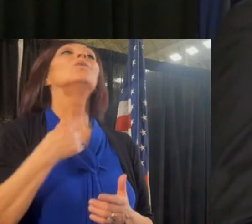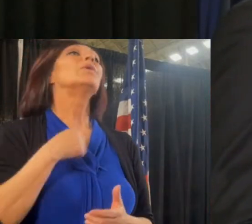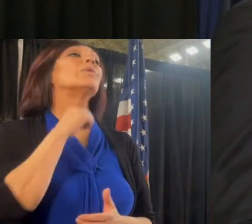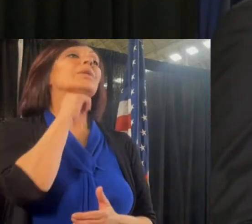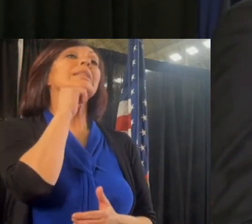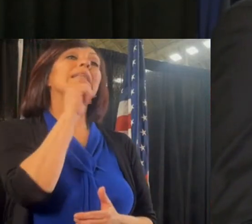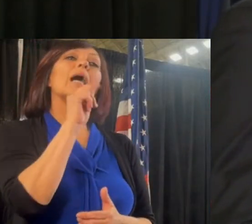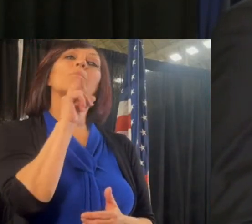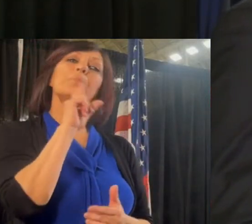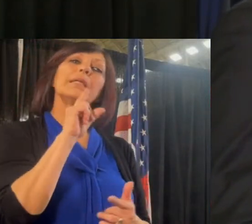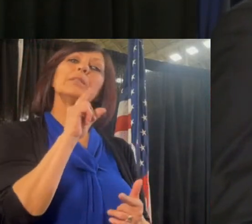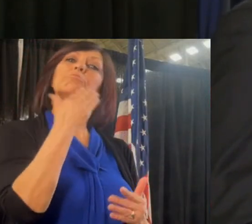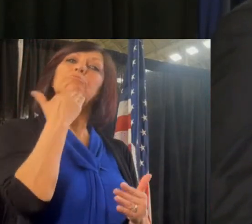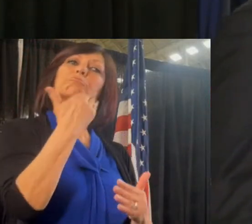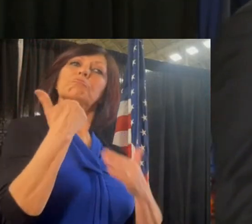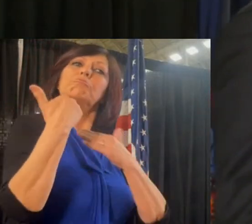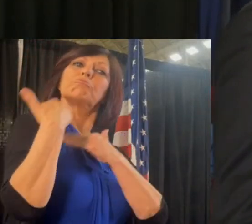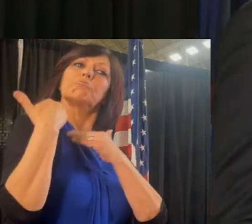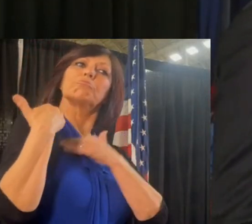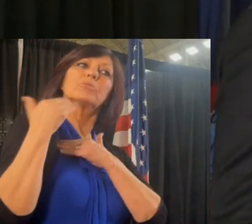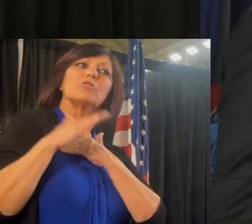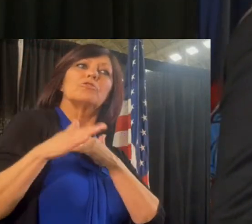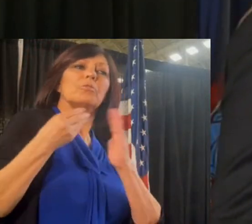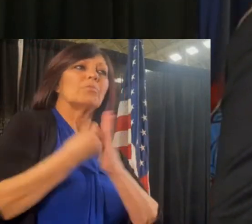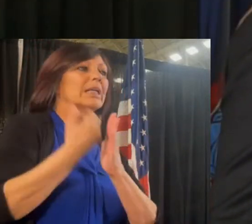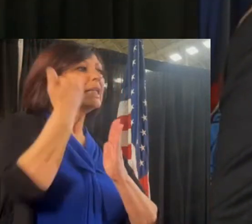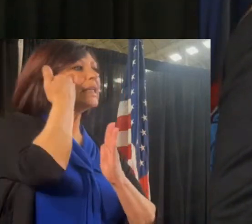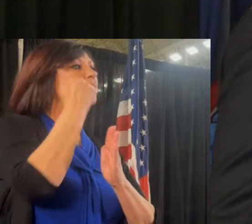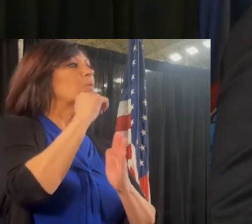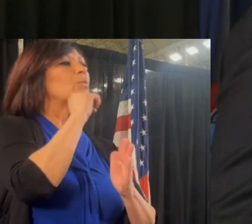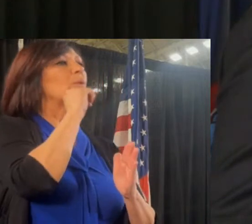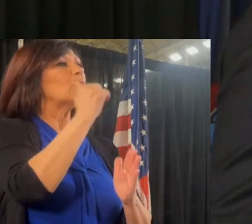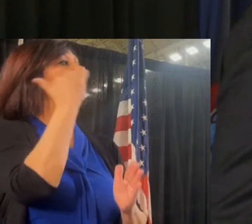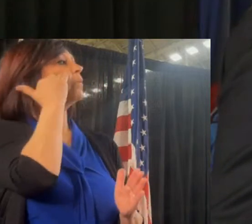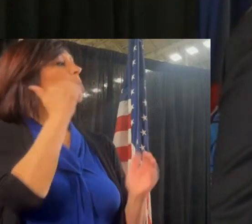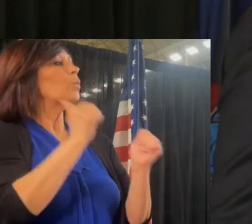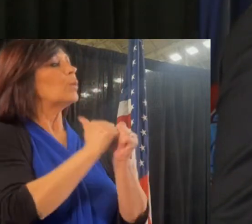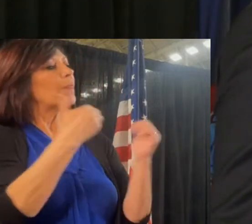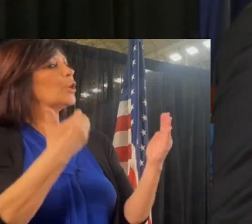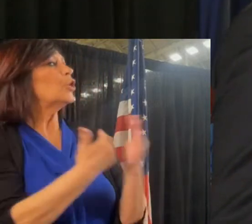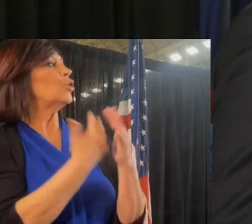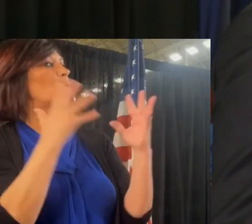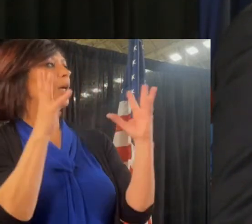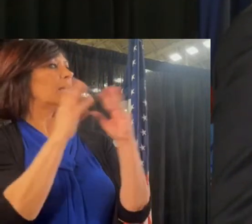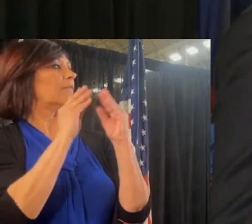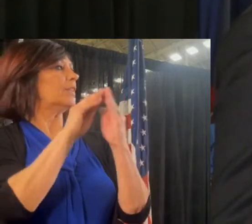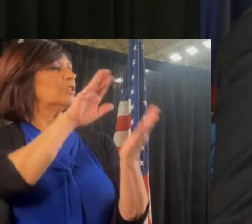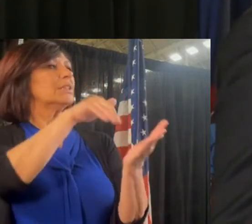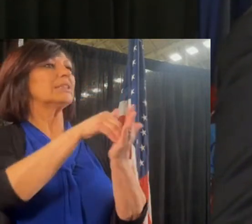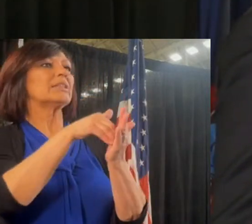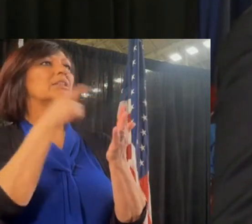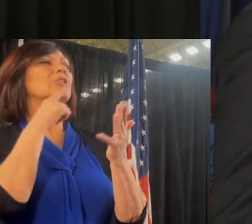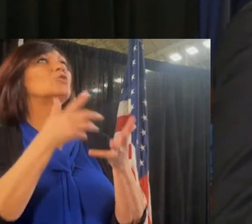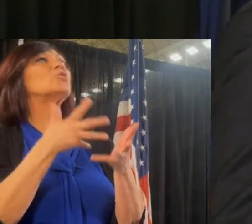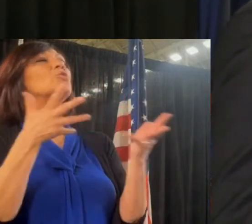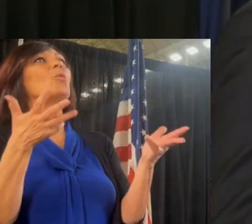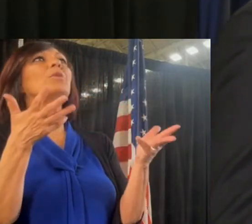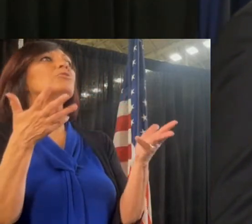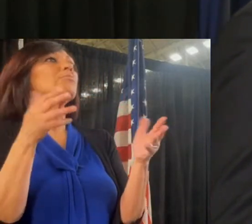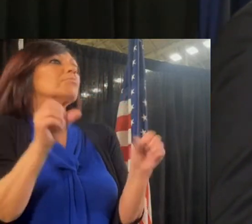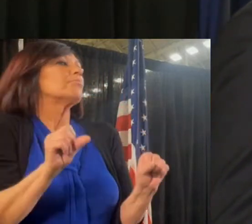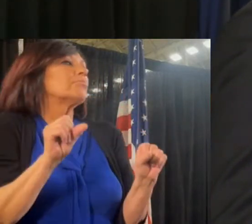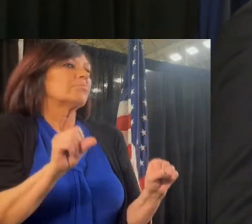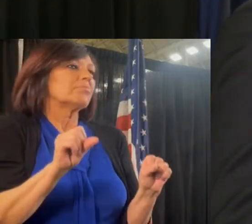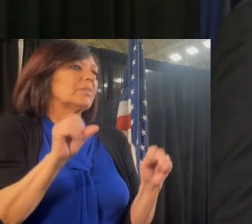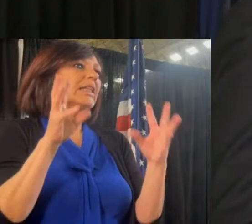be responsible stewards of taxpayers' dollars if we went forward with a new convention center with so much uncertainty in the